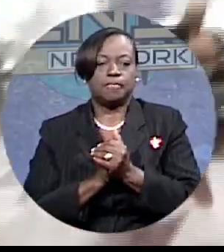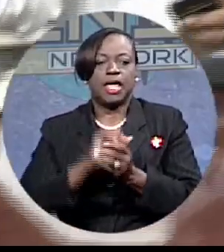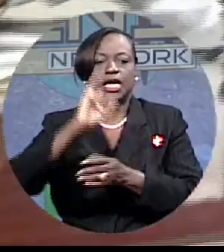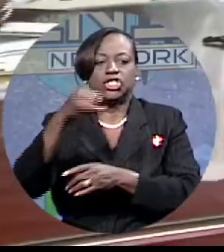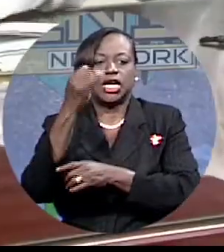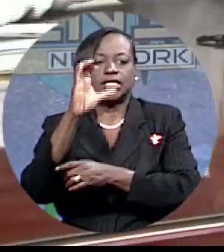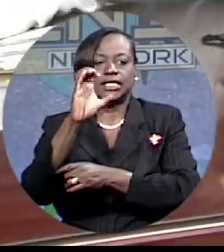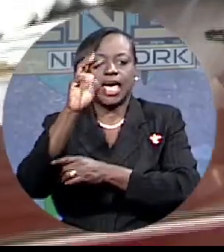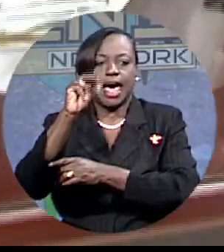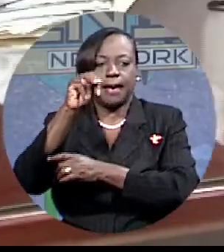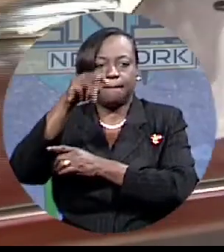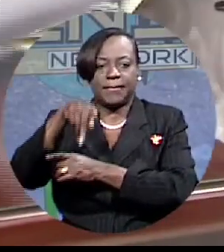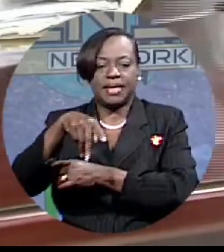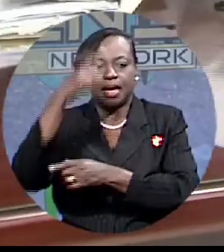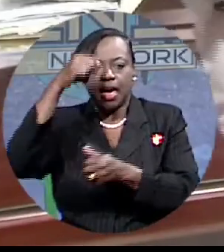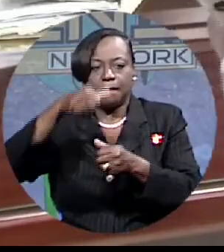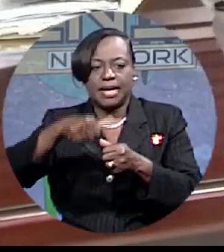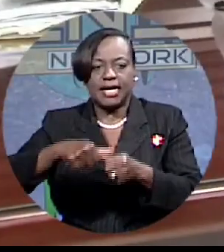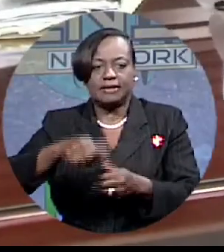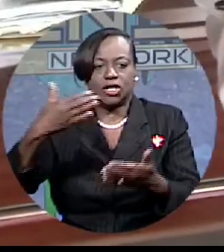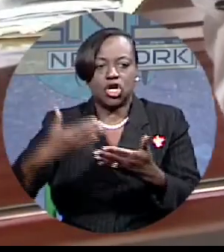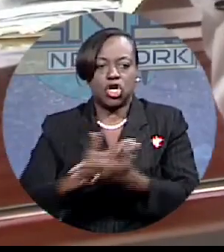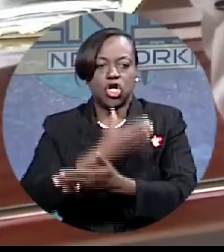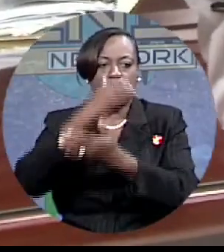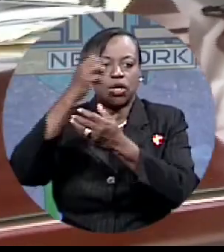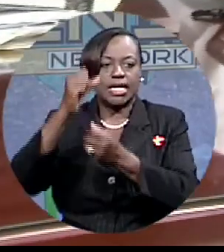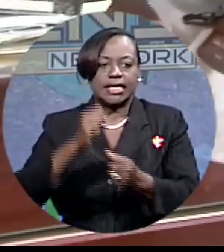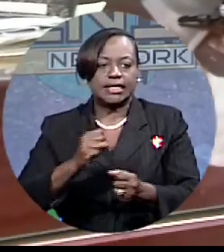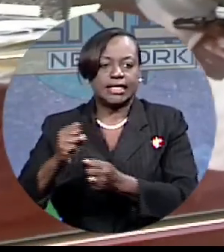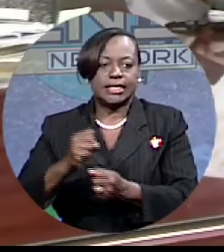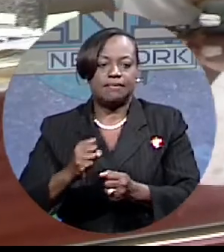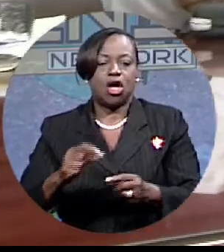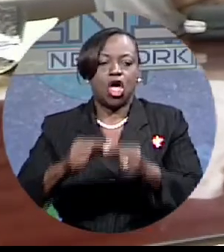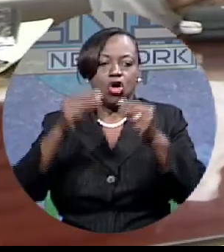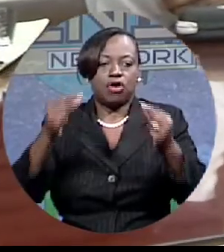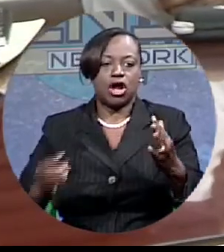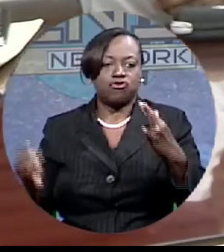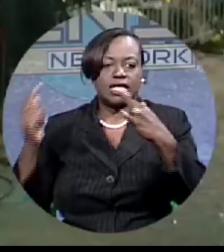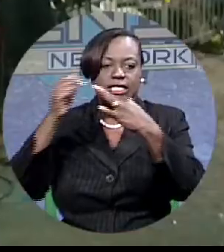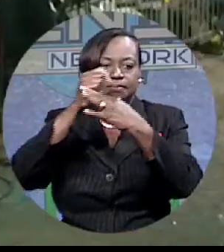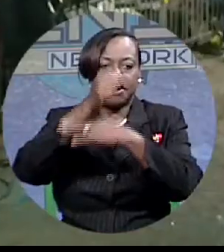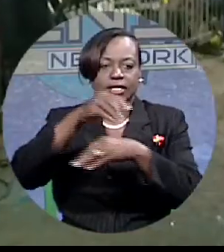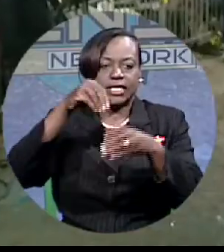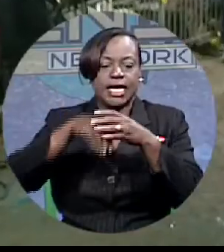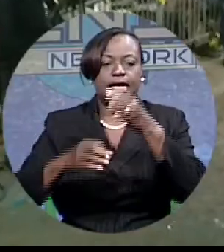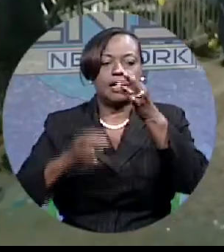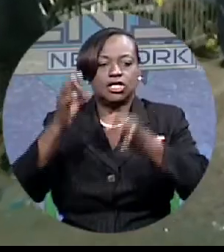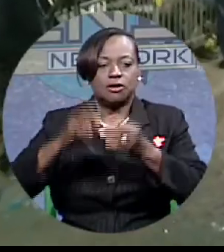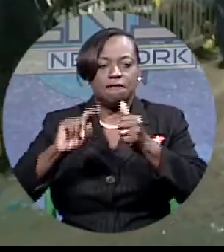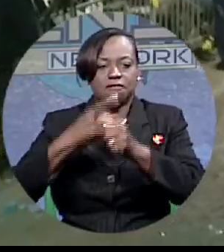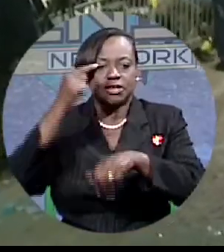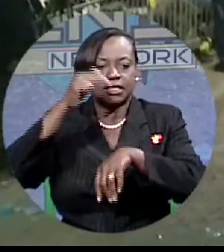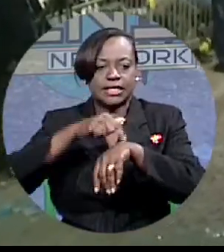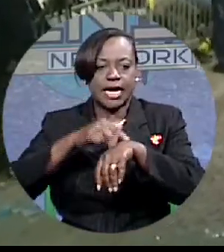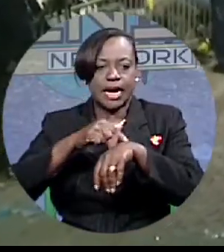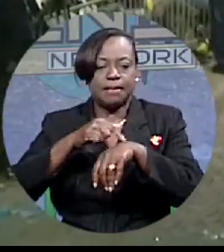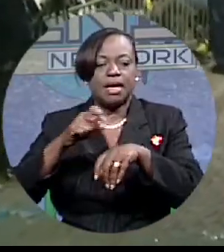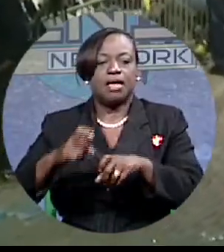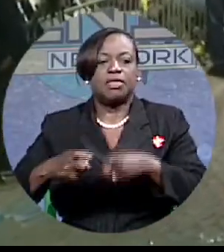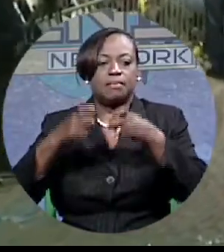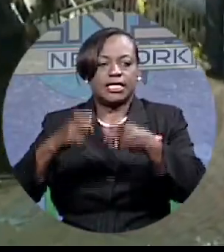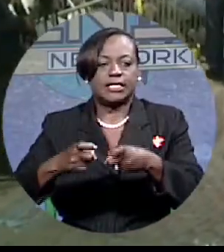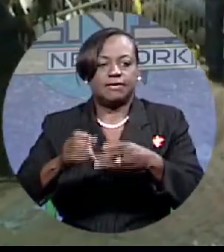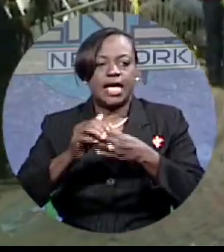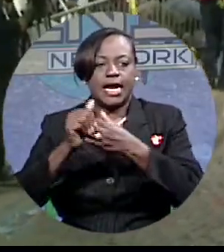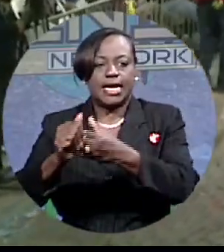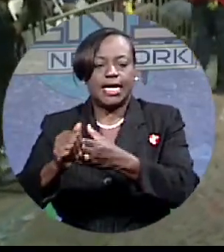JCNP believes that the new system allows for greater transparency in judging, noting that for the first time, the prizes for lead costume, banner, and